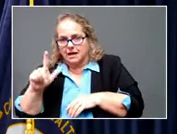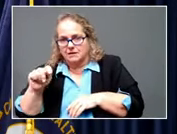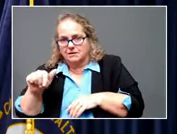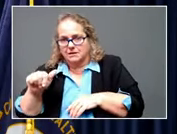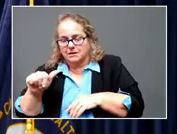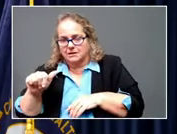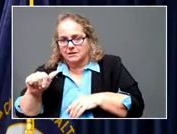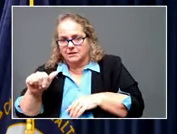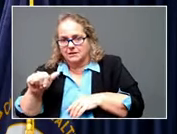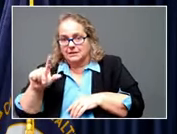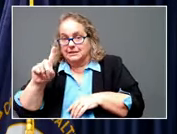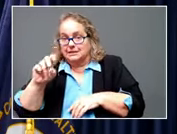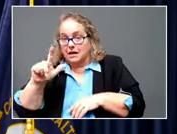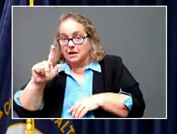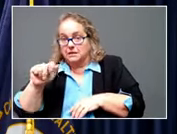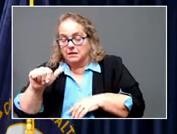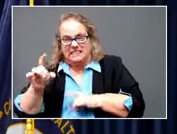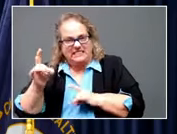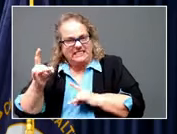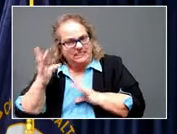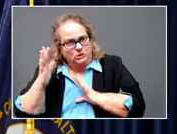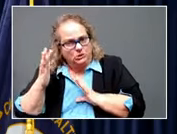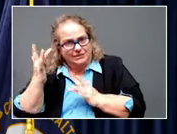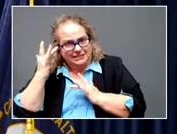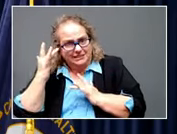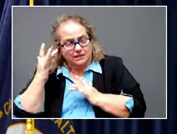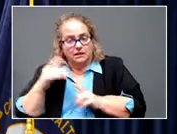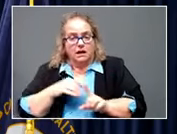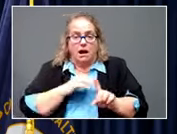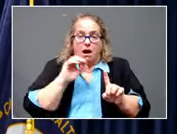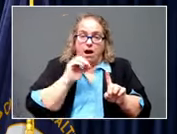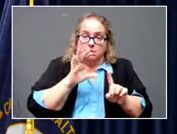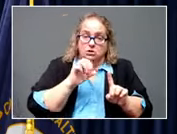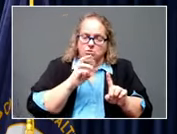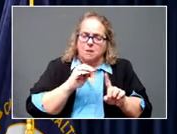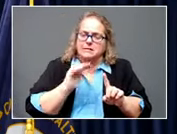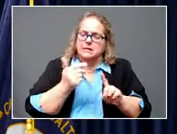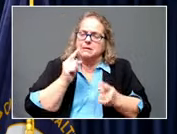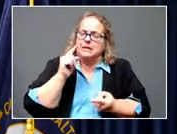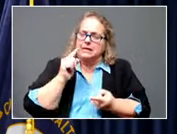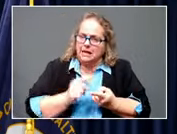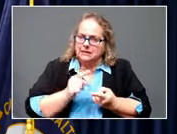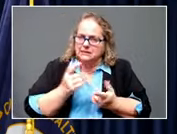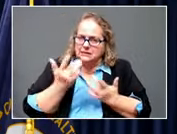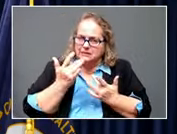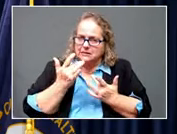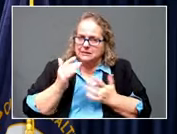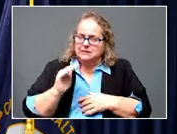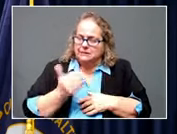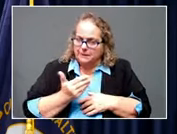don't want another spike in cases, but if there's going to be another one, again, we'd prefer that it is not